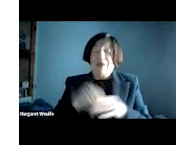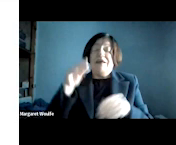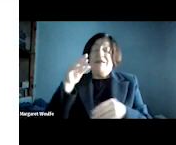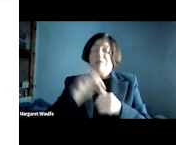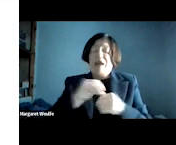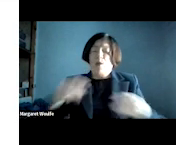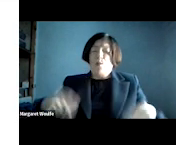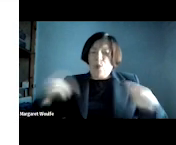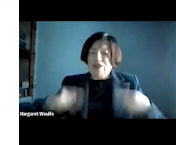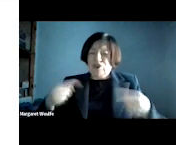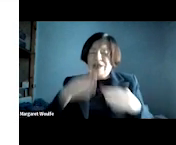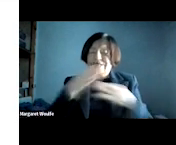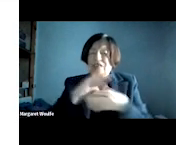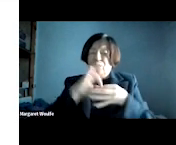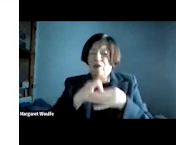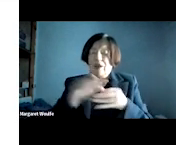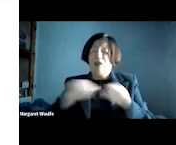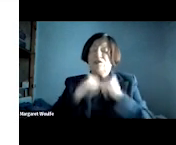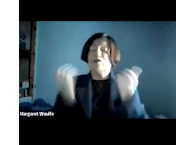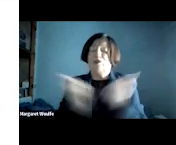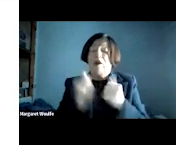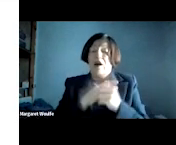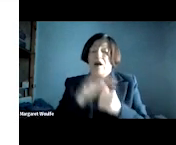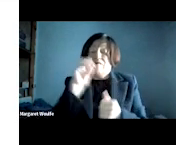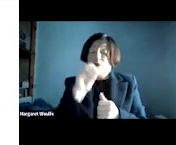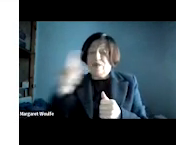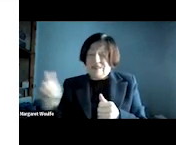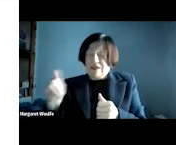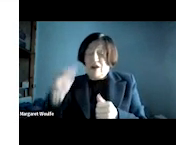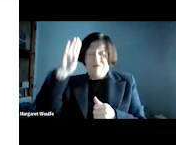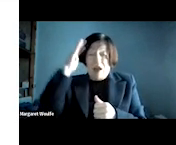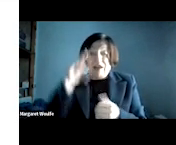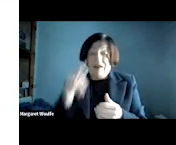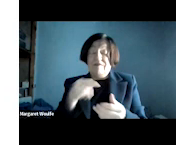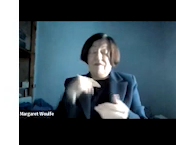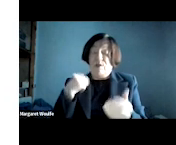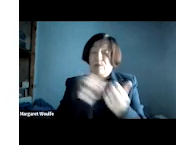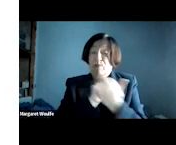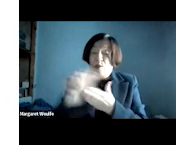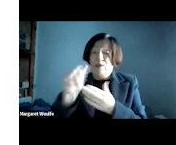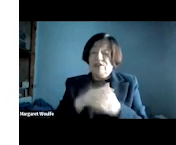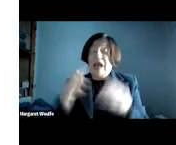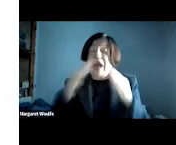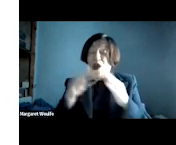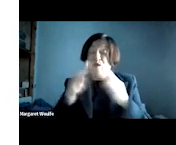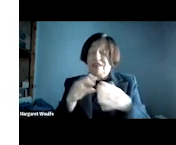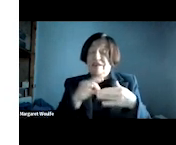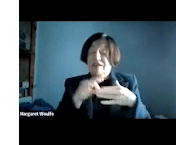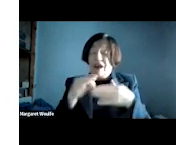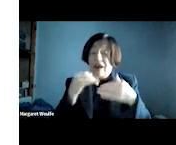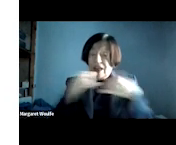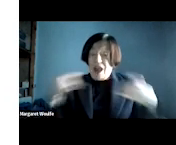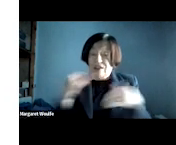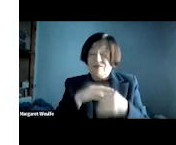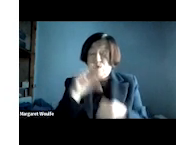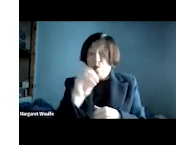accessible homes. The Association of Occupational Therapists of Ireland have since published housing design guidelines for occupational therapists,